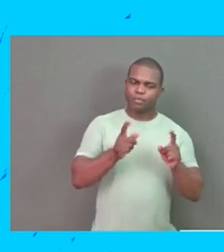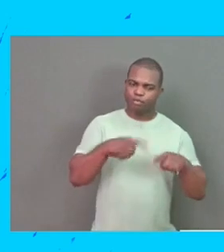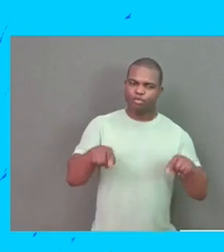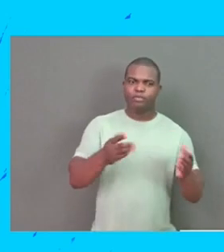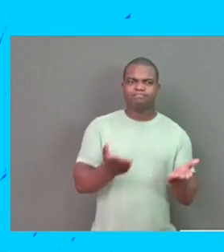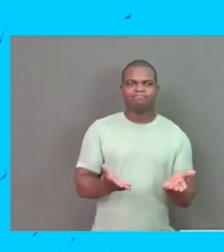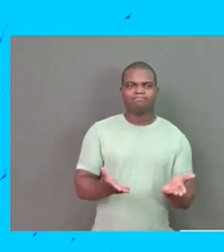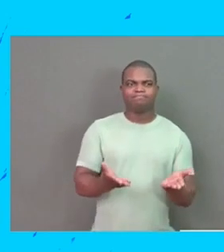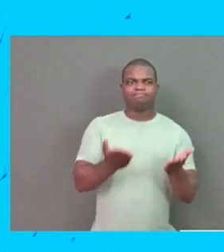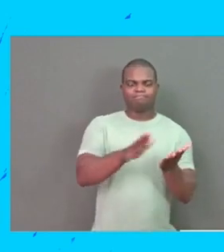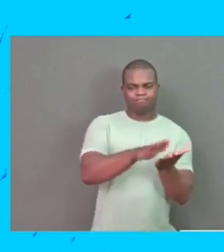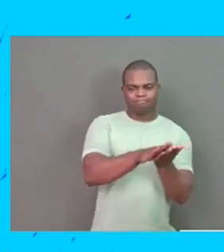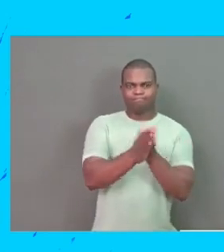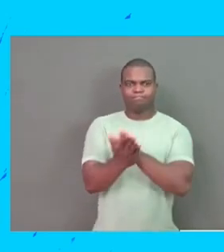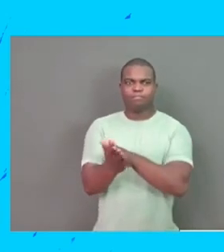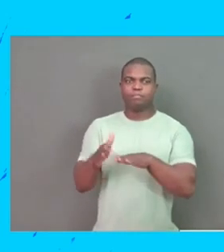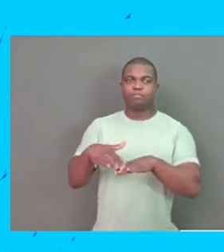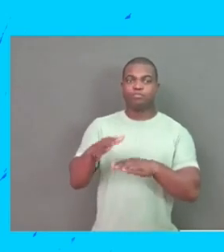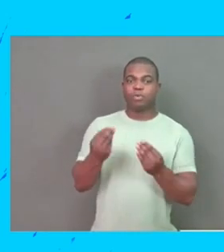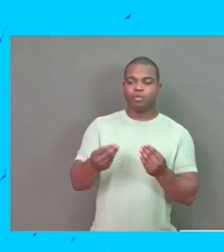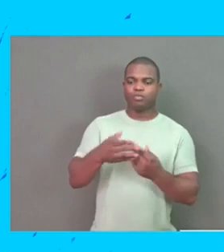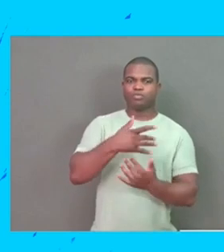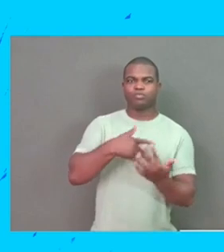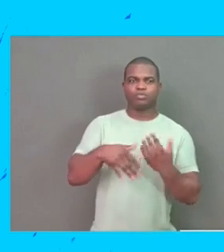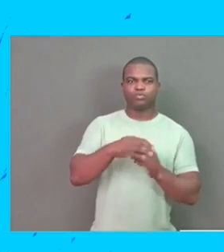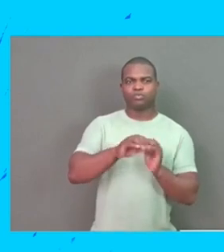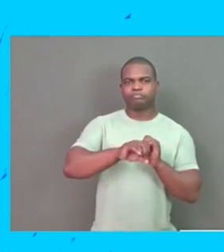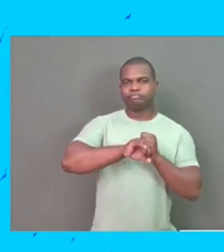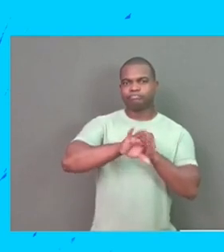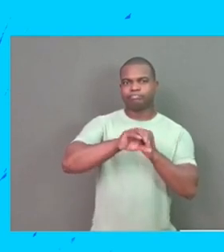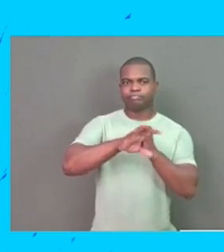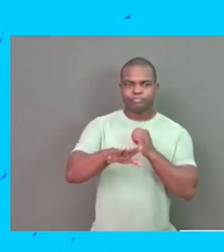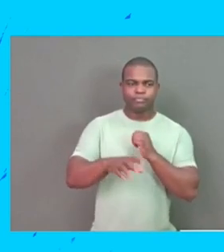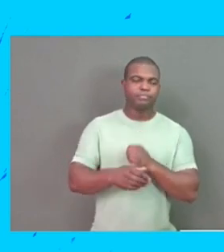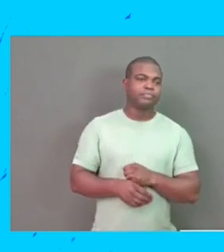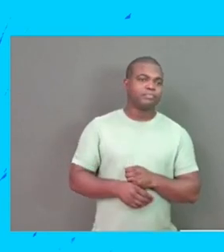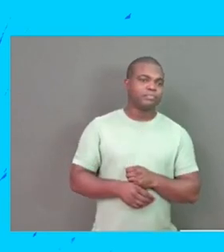to geolocalized health services which are friendly to them.